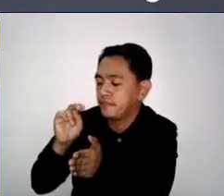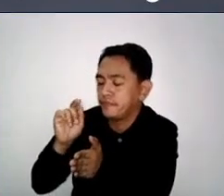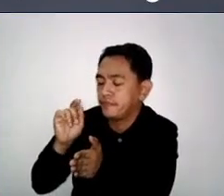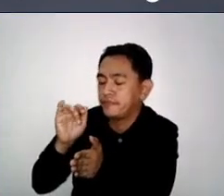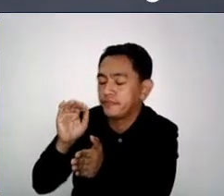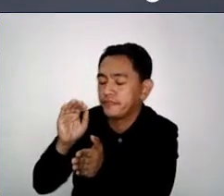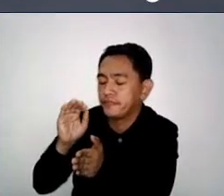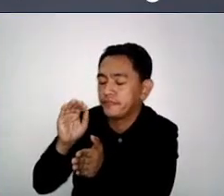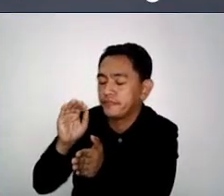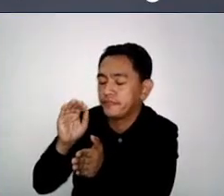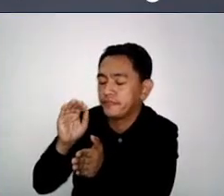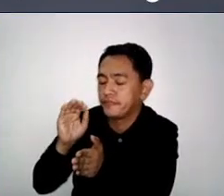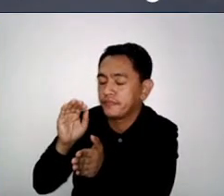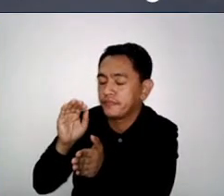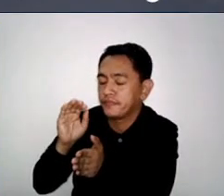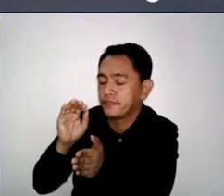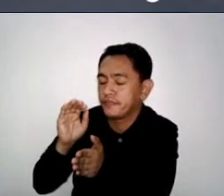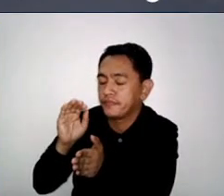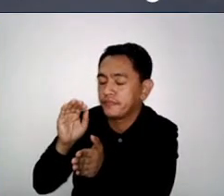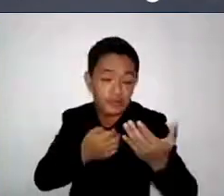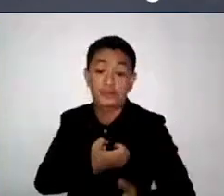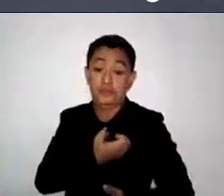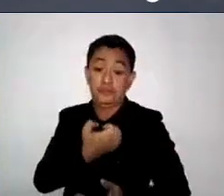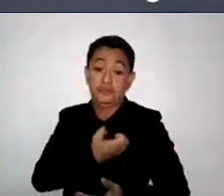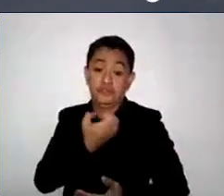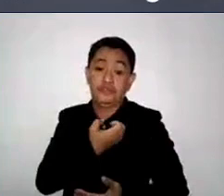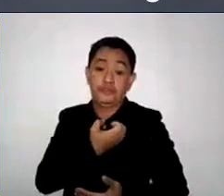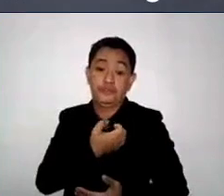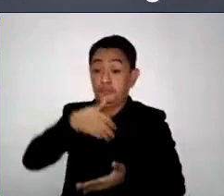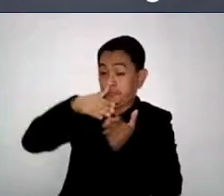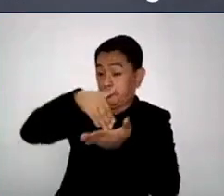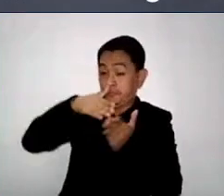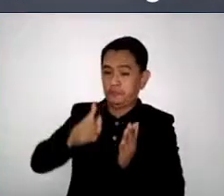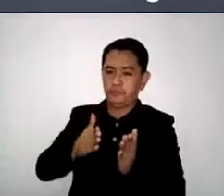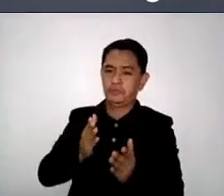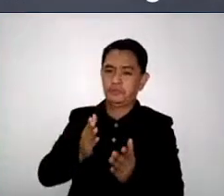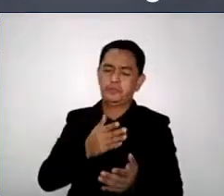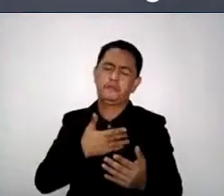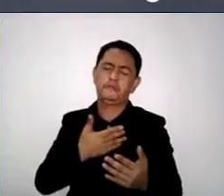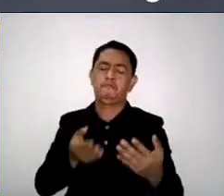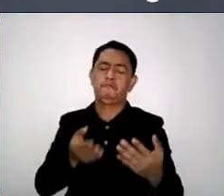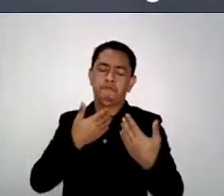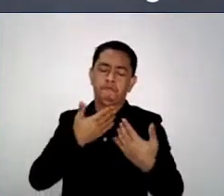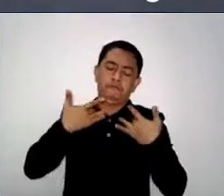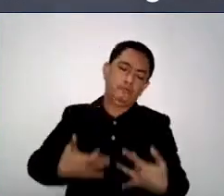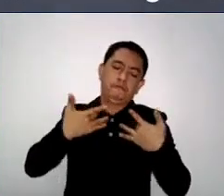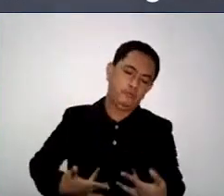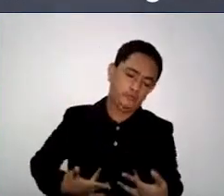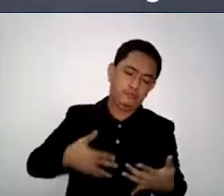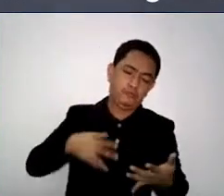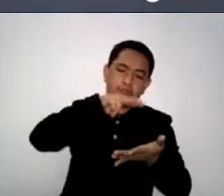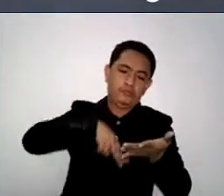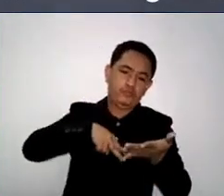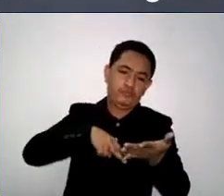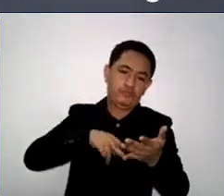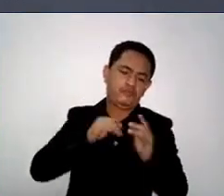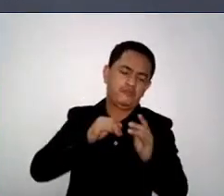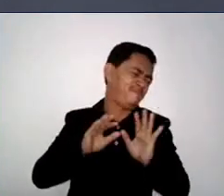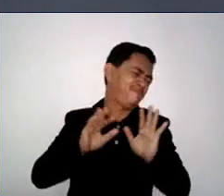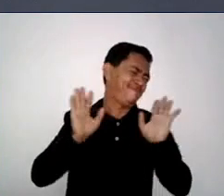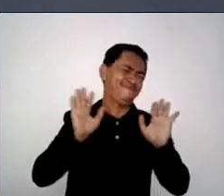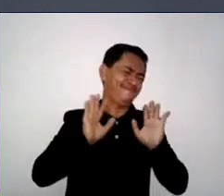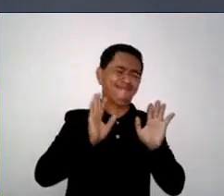Emotionally, the learner is either feeling discouraged in reading or avoids the task altogether.